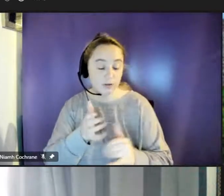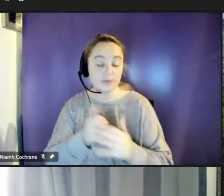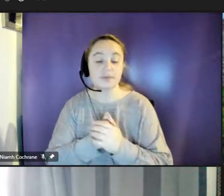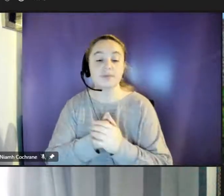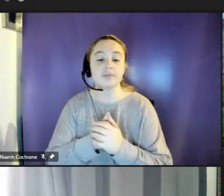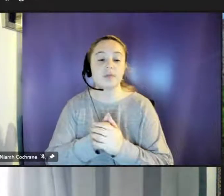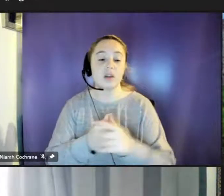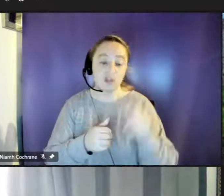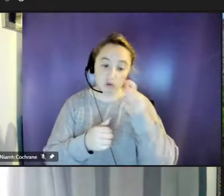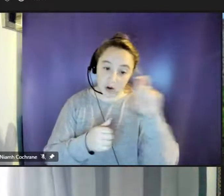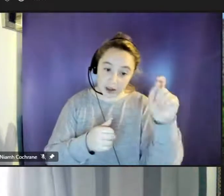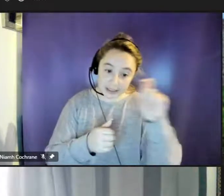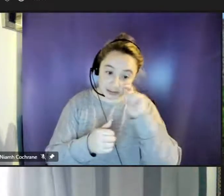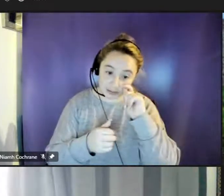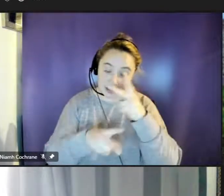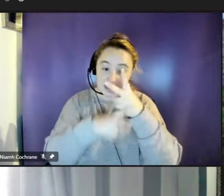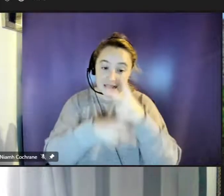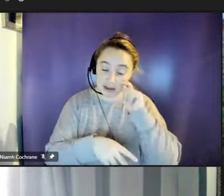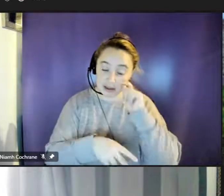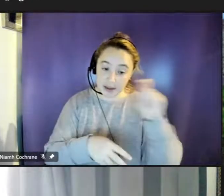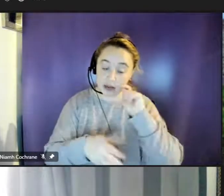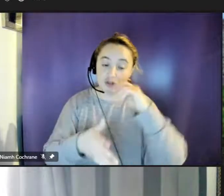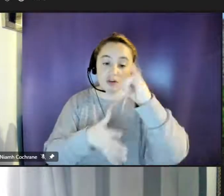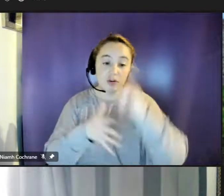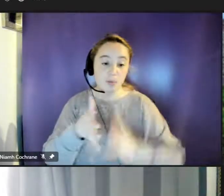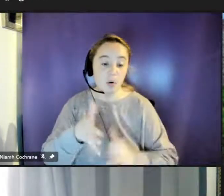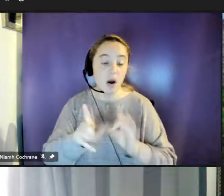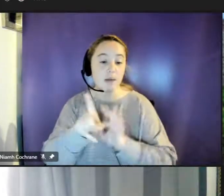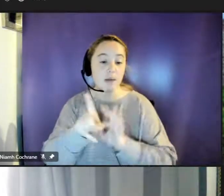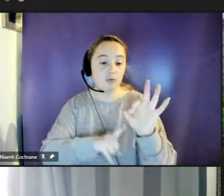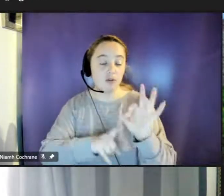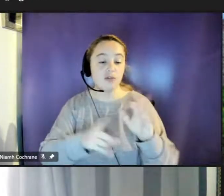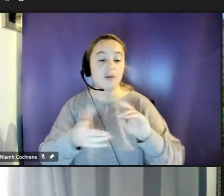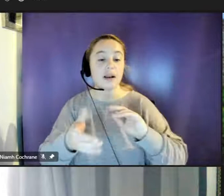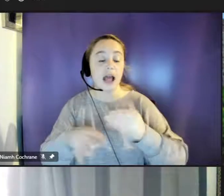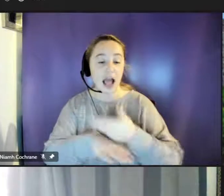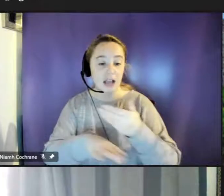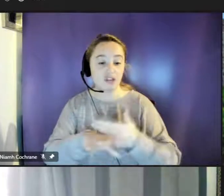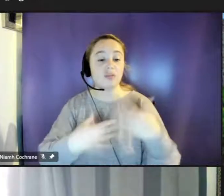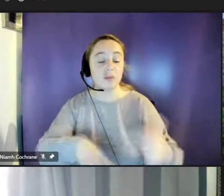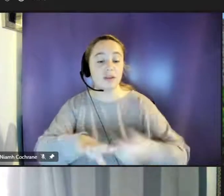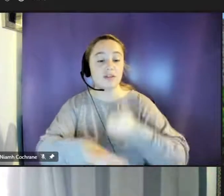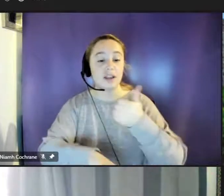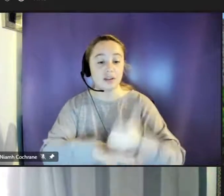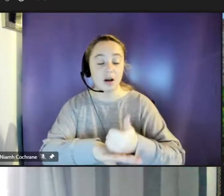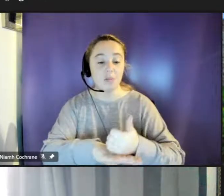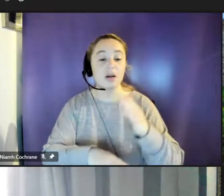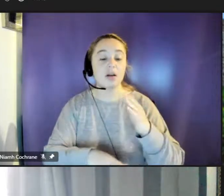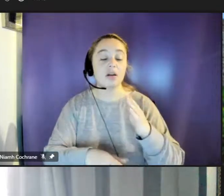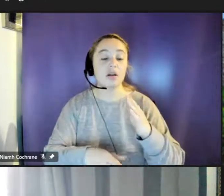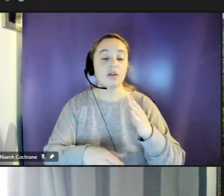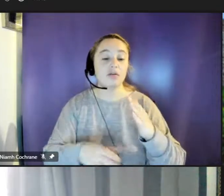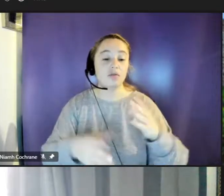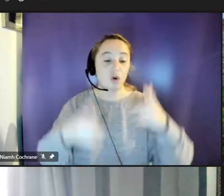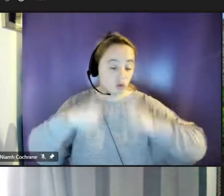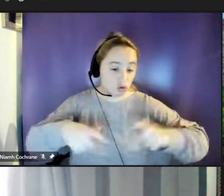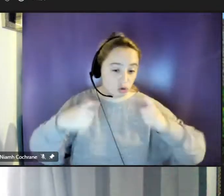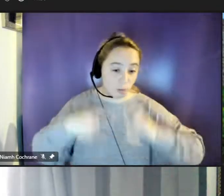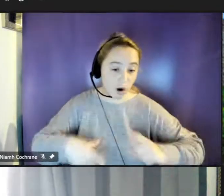Care Inspectorate reports, improvement actions were being undertaken by social work resources, and